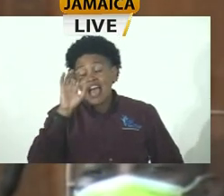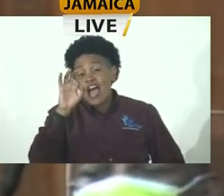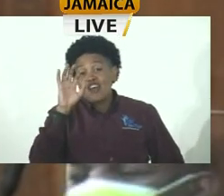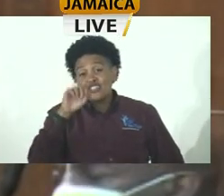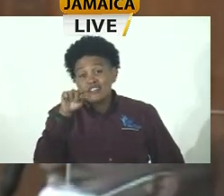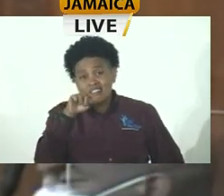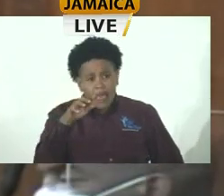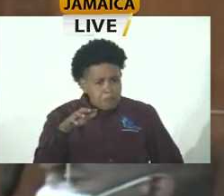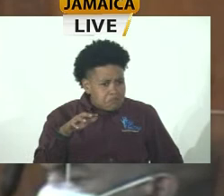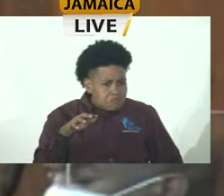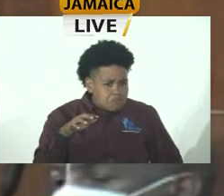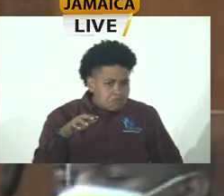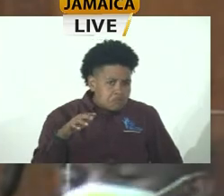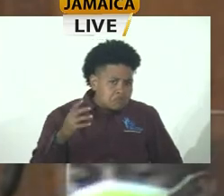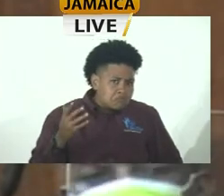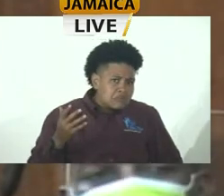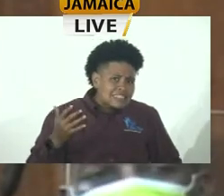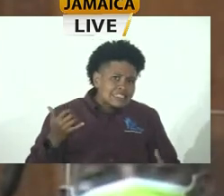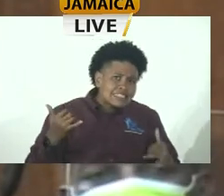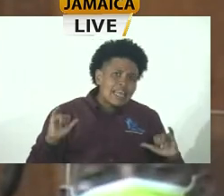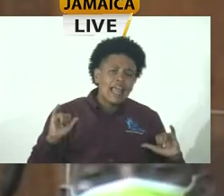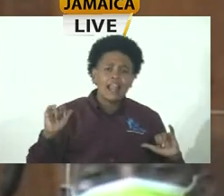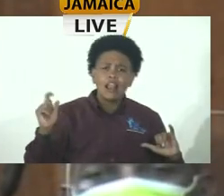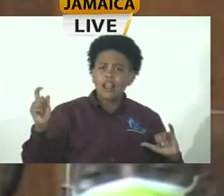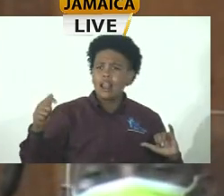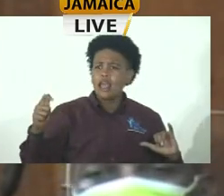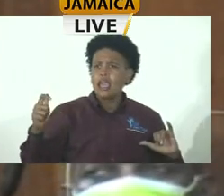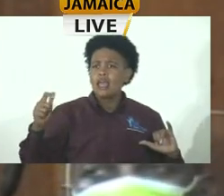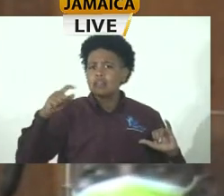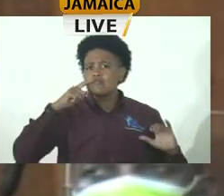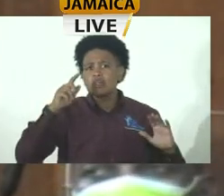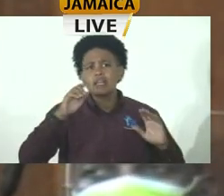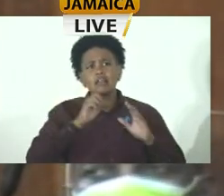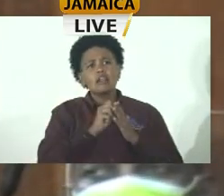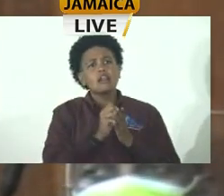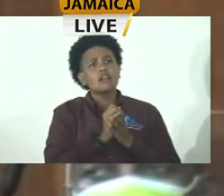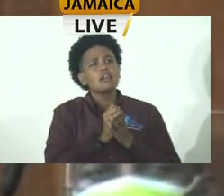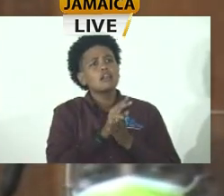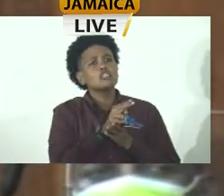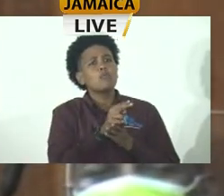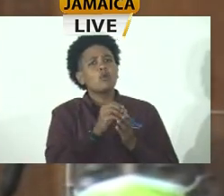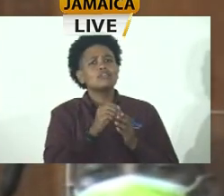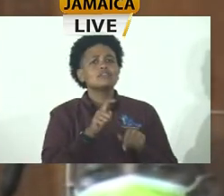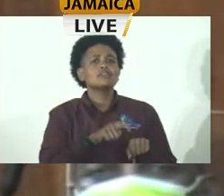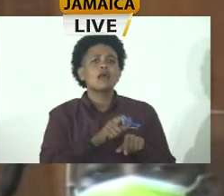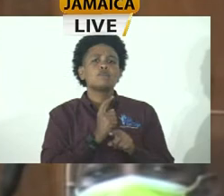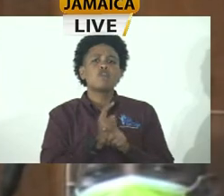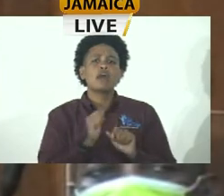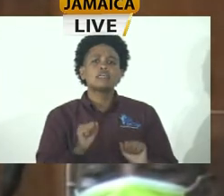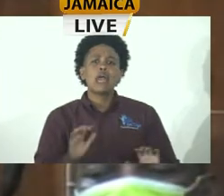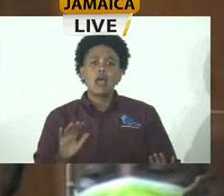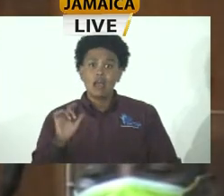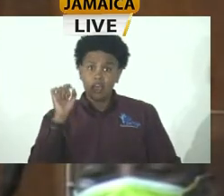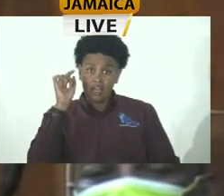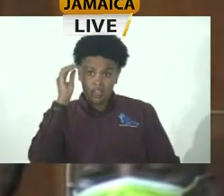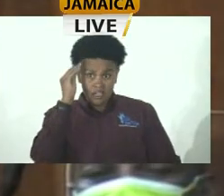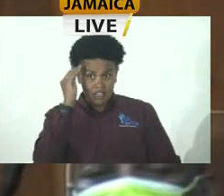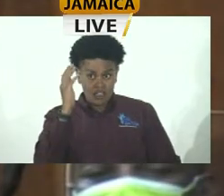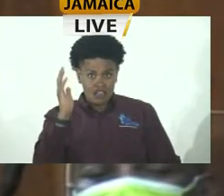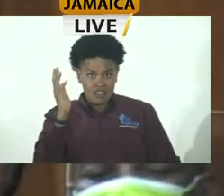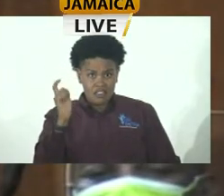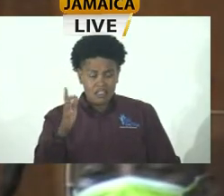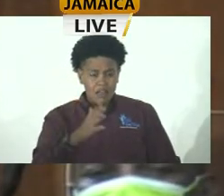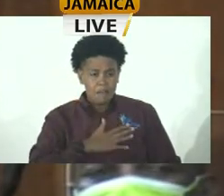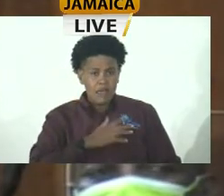them still need to be disposed of in a timely manner and madam speaker my